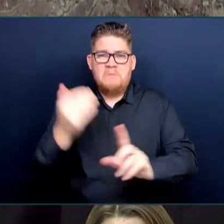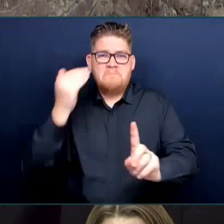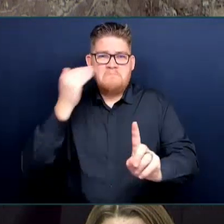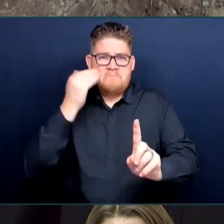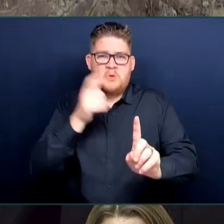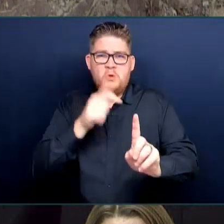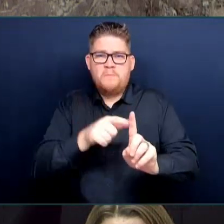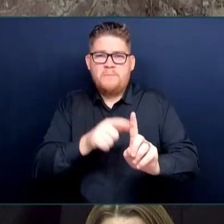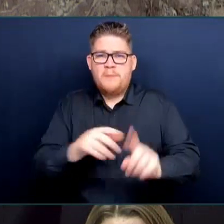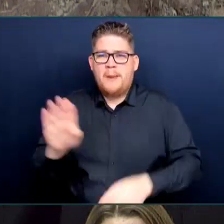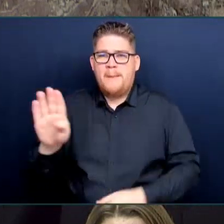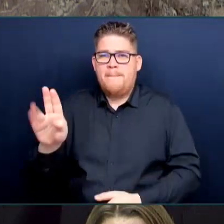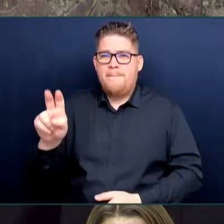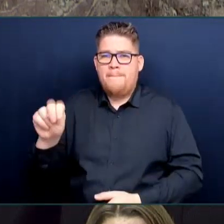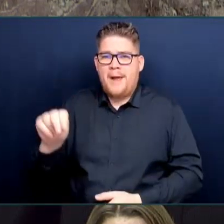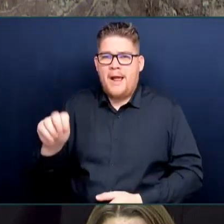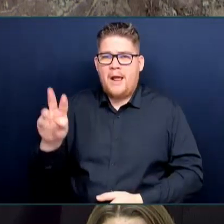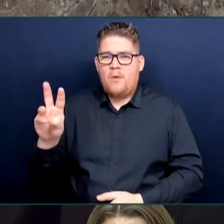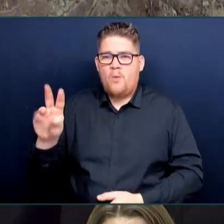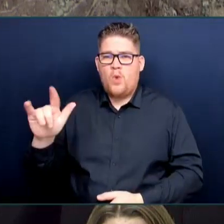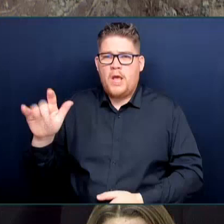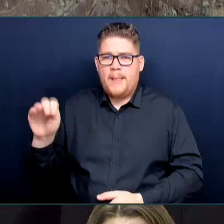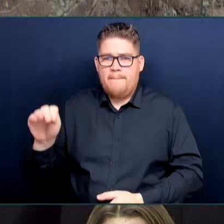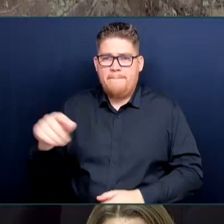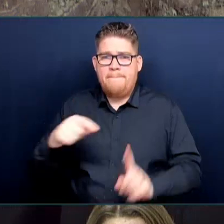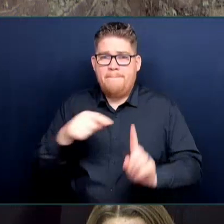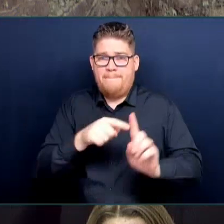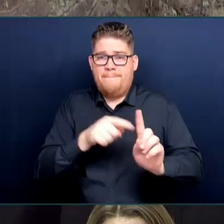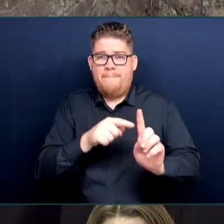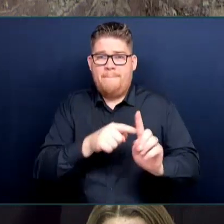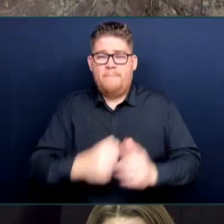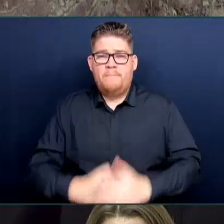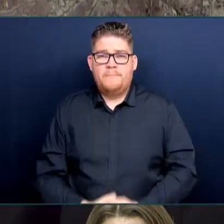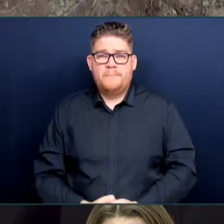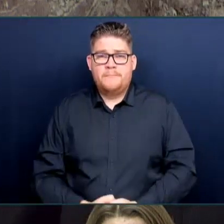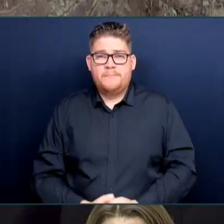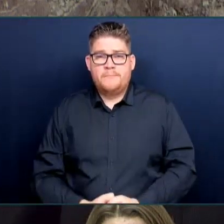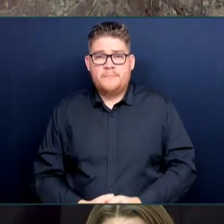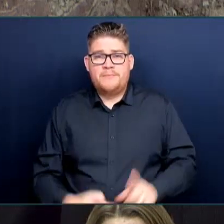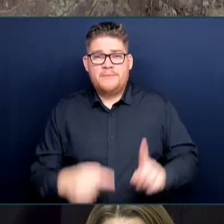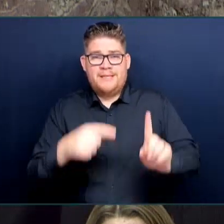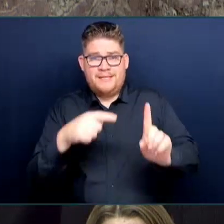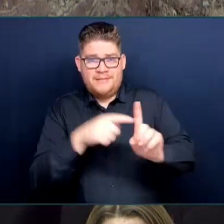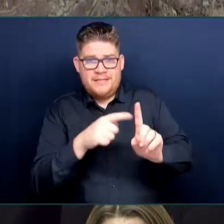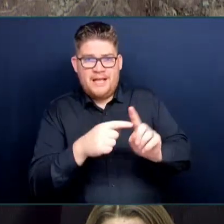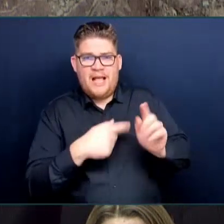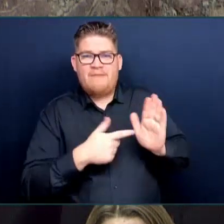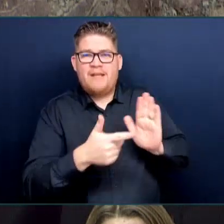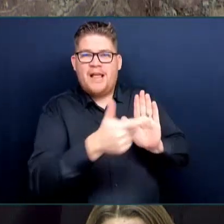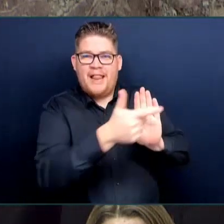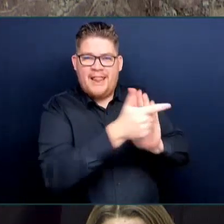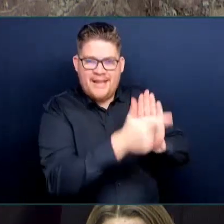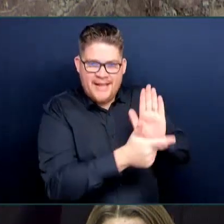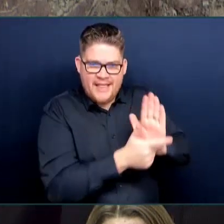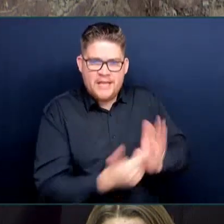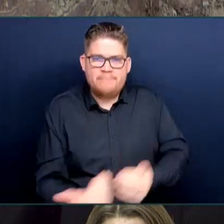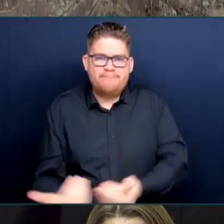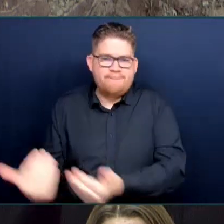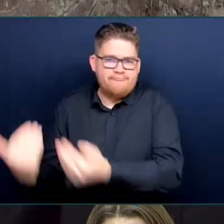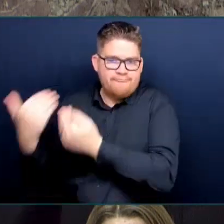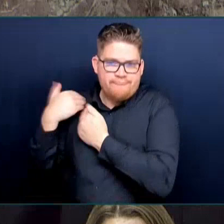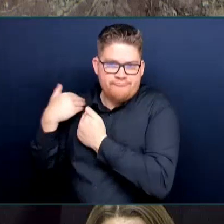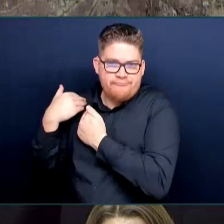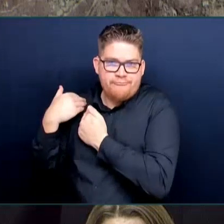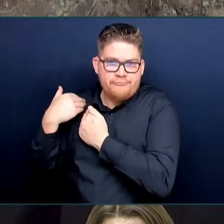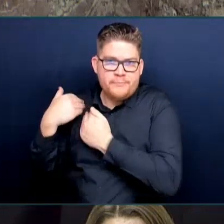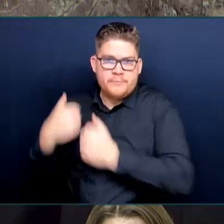Ben Williams, in that position, has a legal obligation when he becomes aware of patient cases that must be